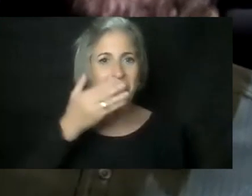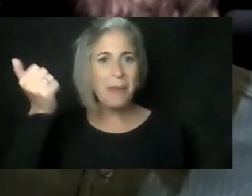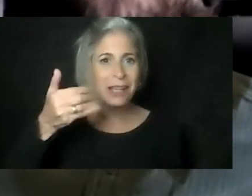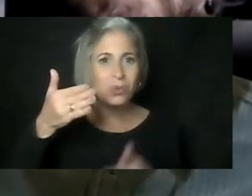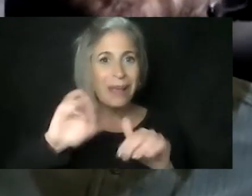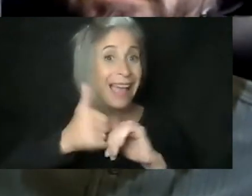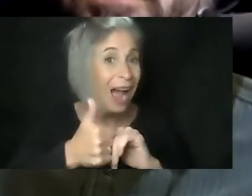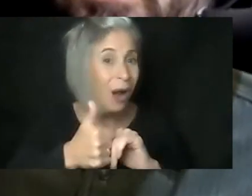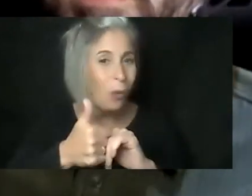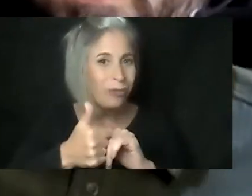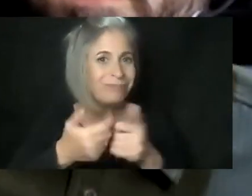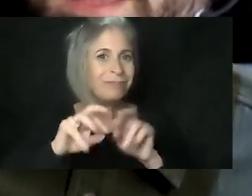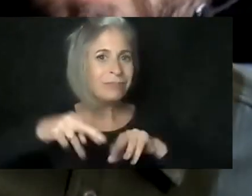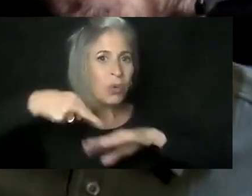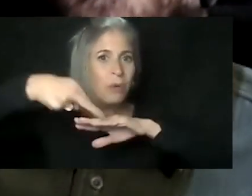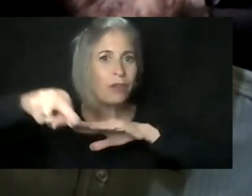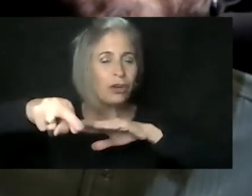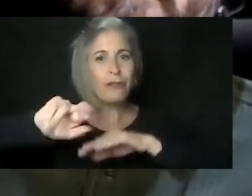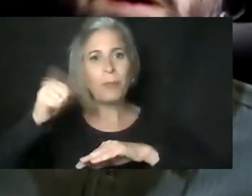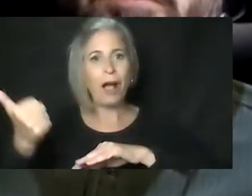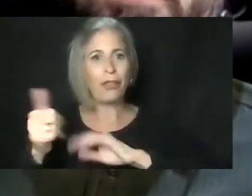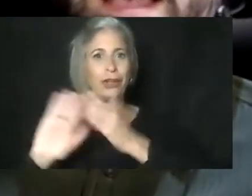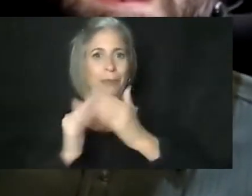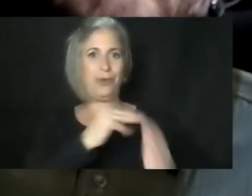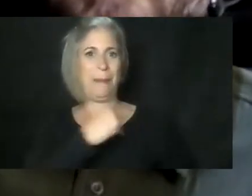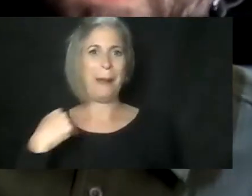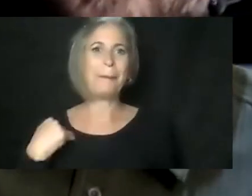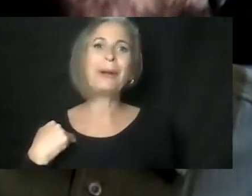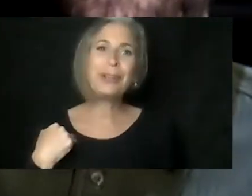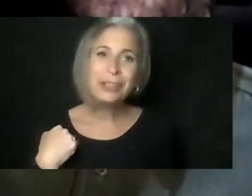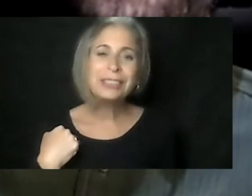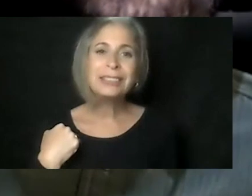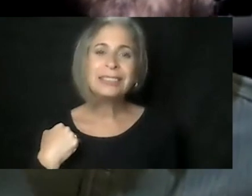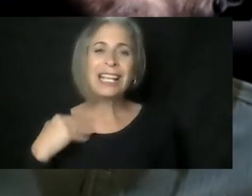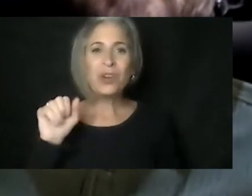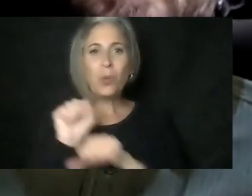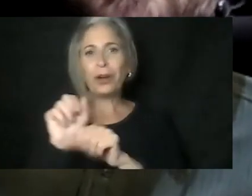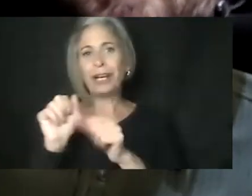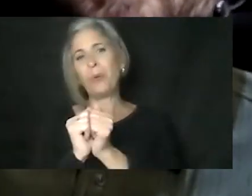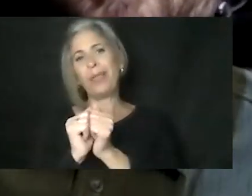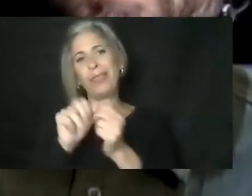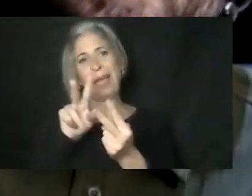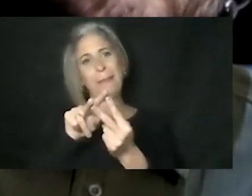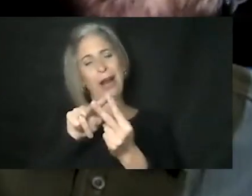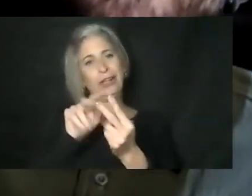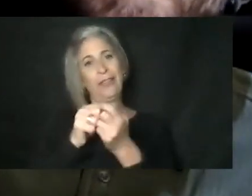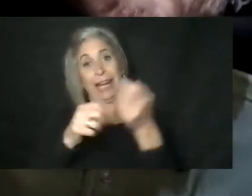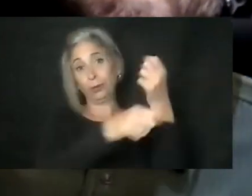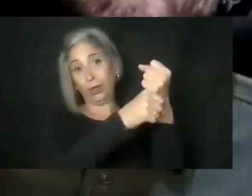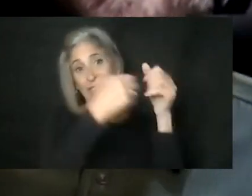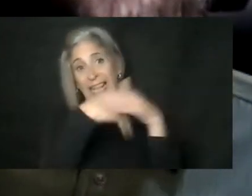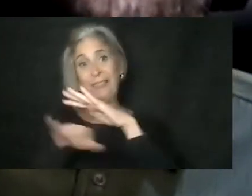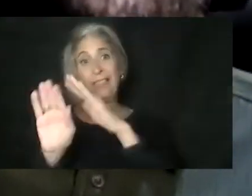that are by word of mouth referrals from our existing community members, and by working with partners that are trusted in the